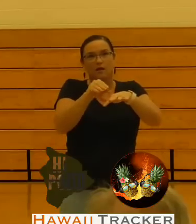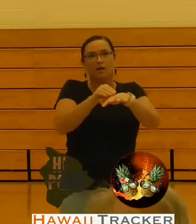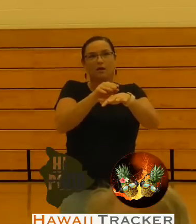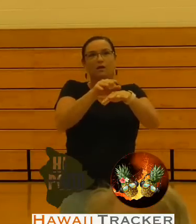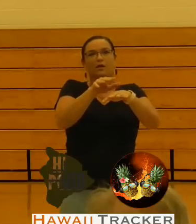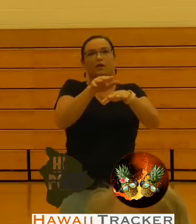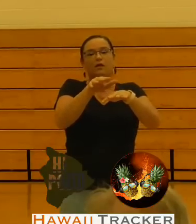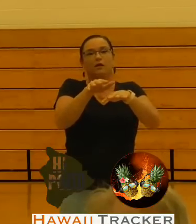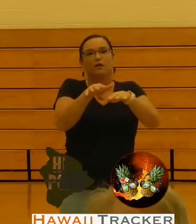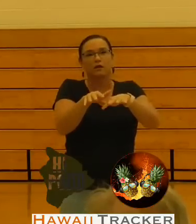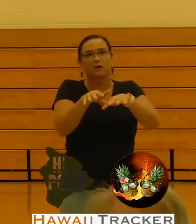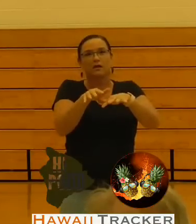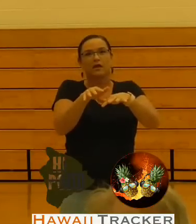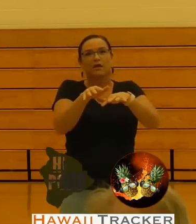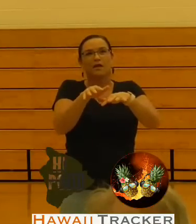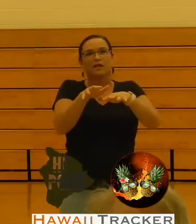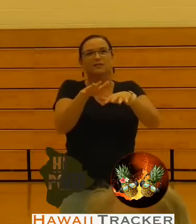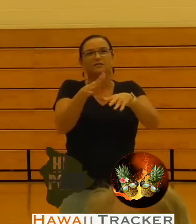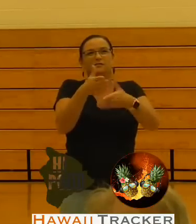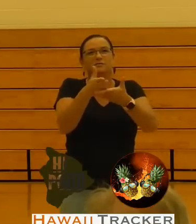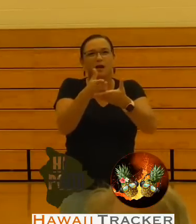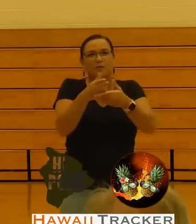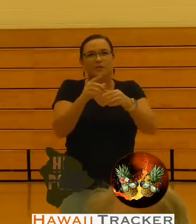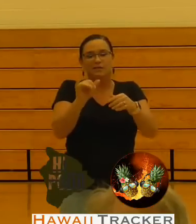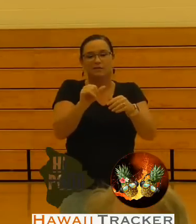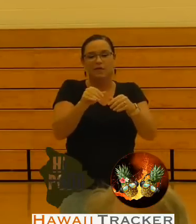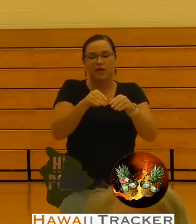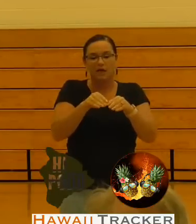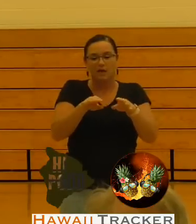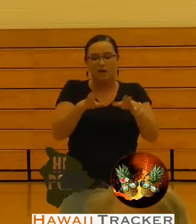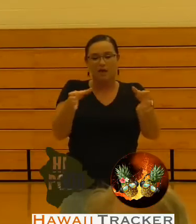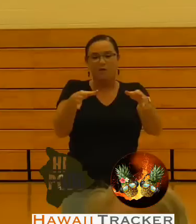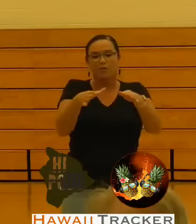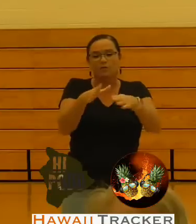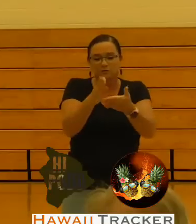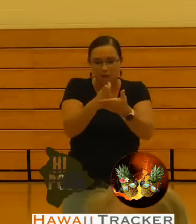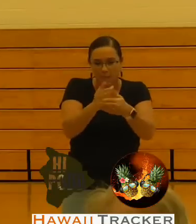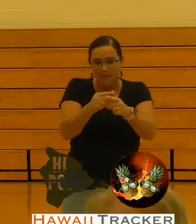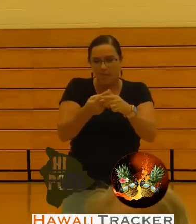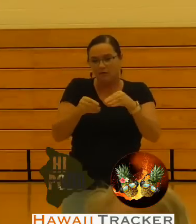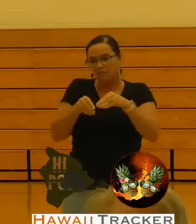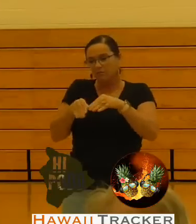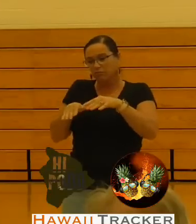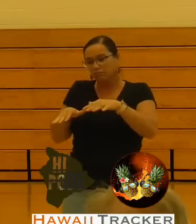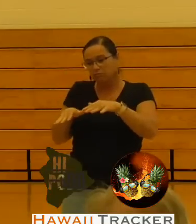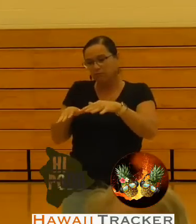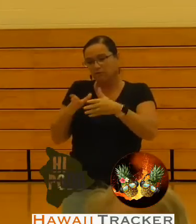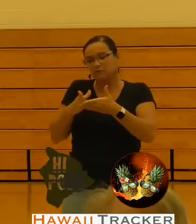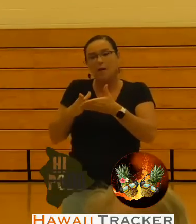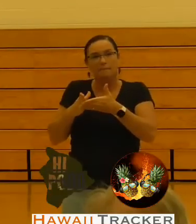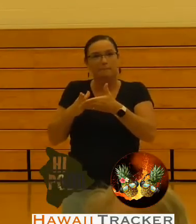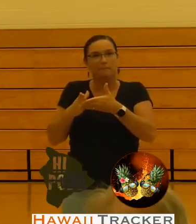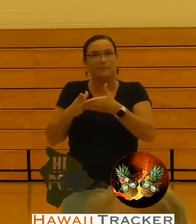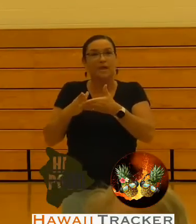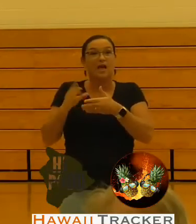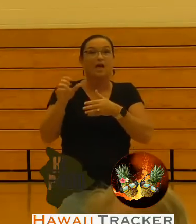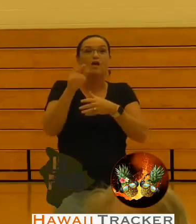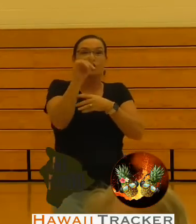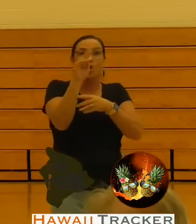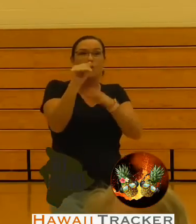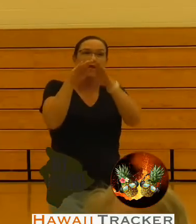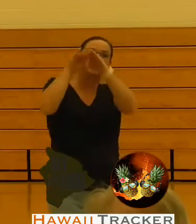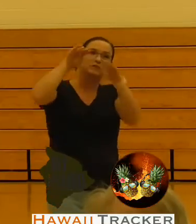second flow and a third flow, and it's sort of a divide and conquer. The other two areas we got here is